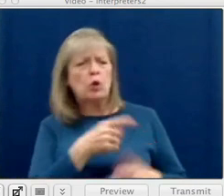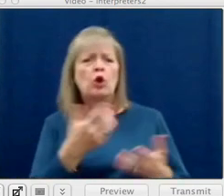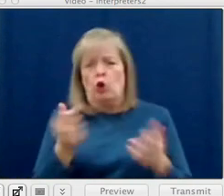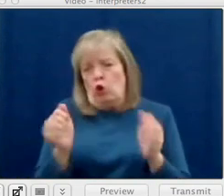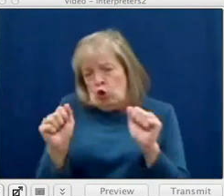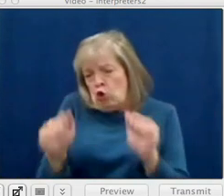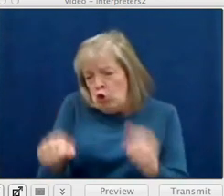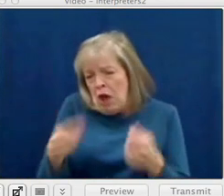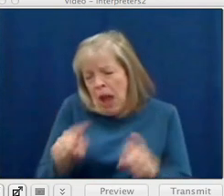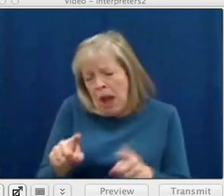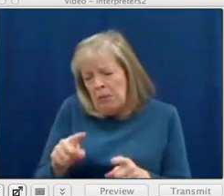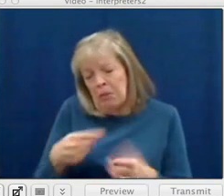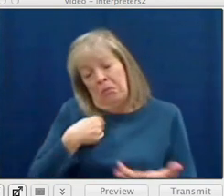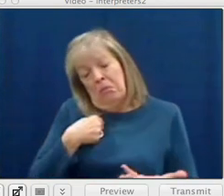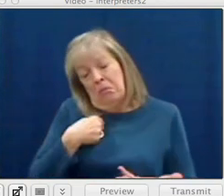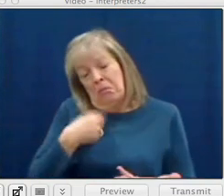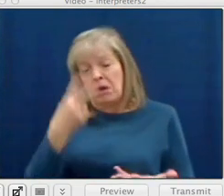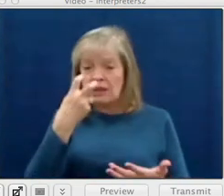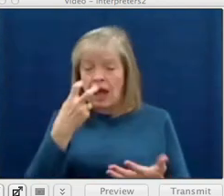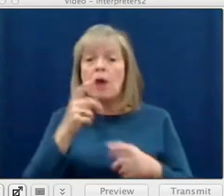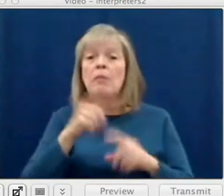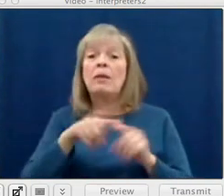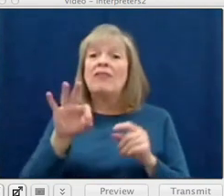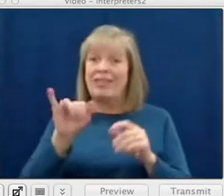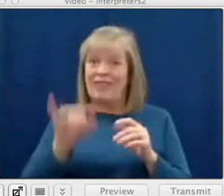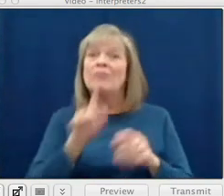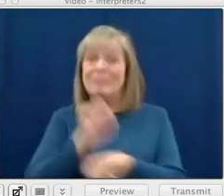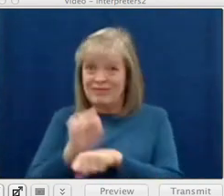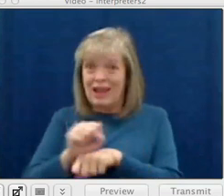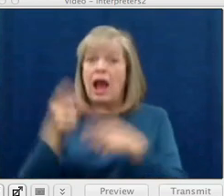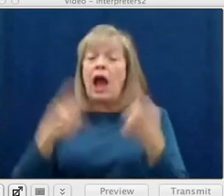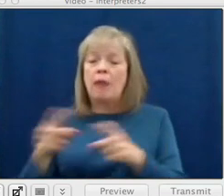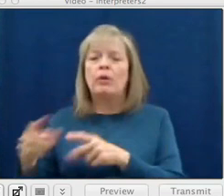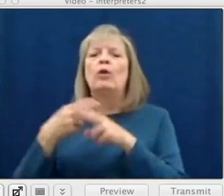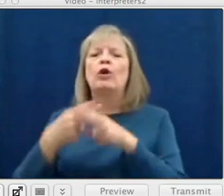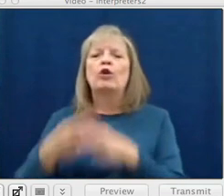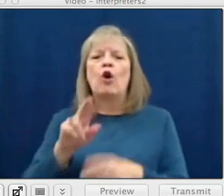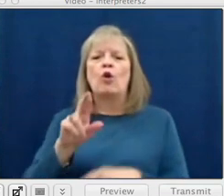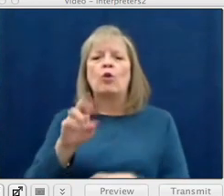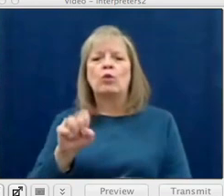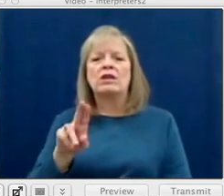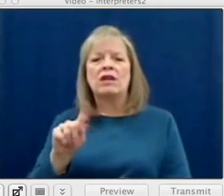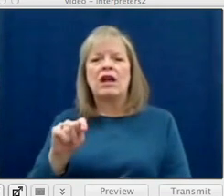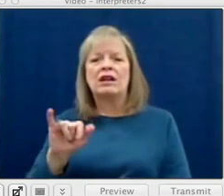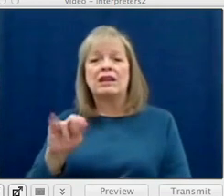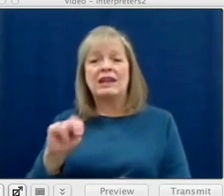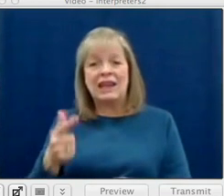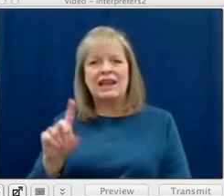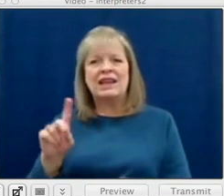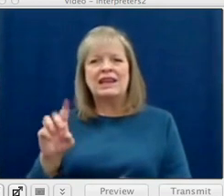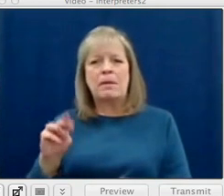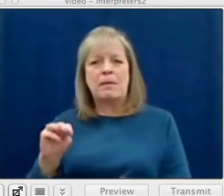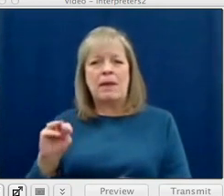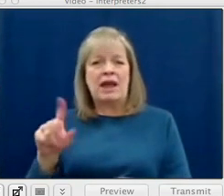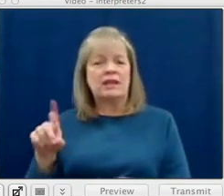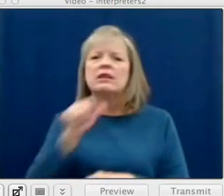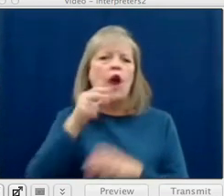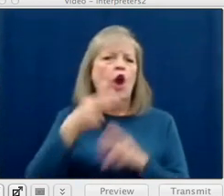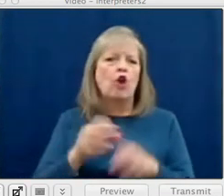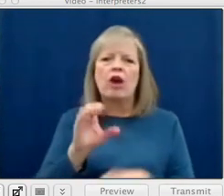if those were to happen, those would be called resulting demands. Okay, they would not be called consequences, because consequences, again,